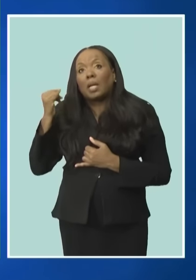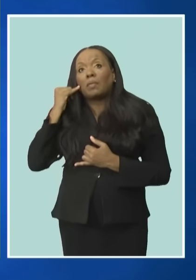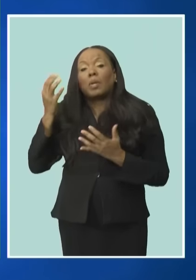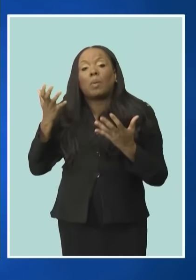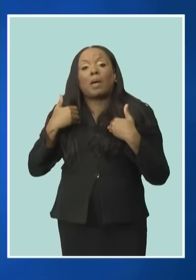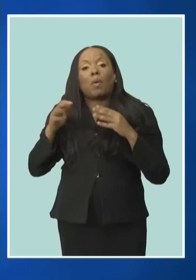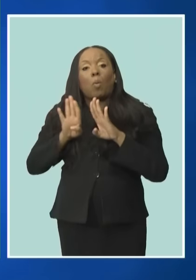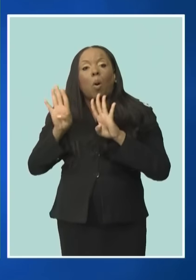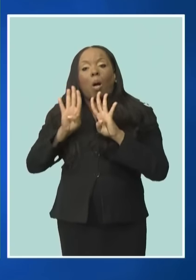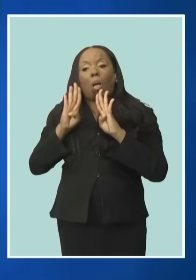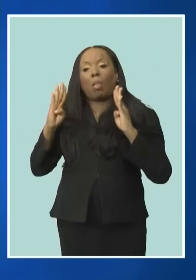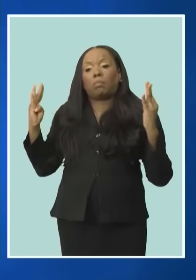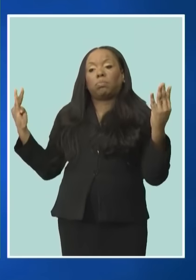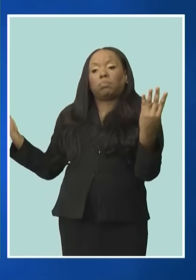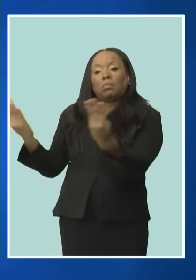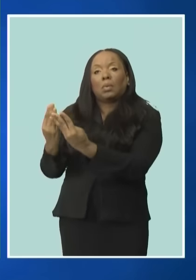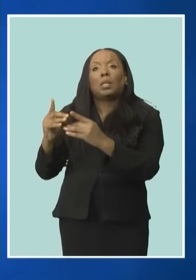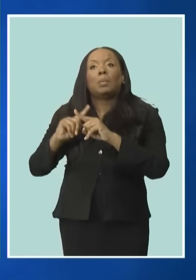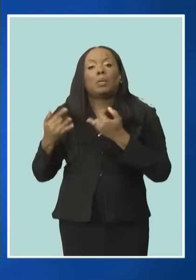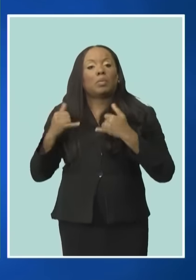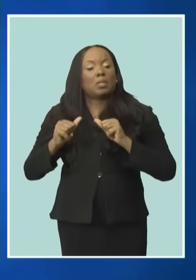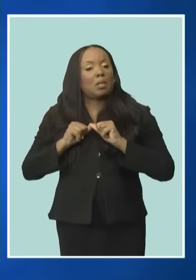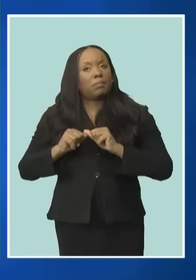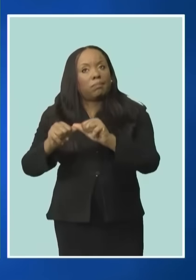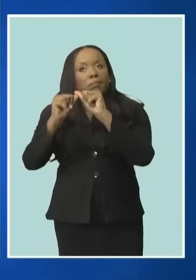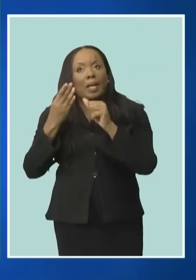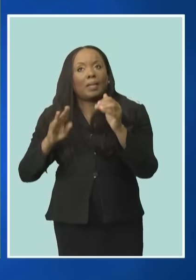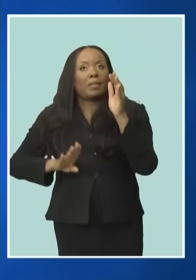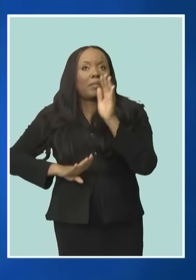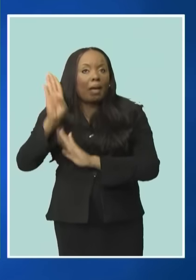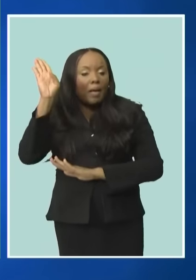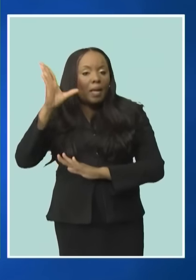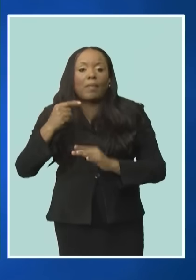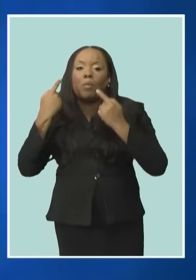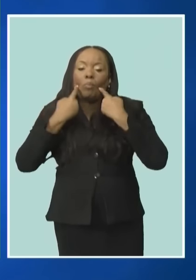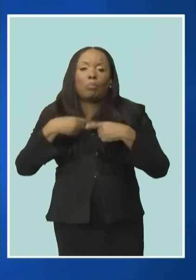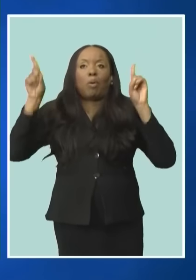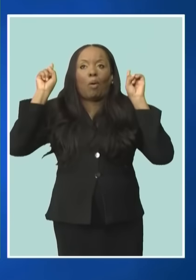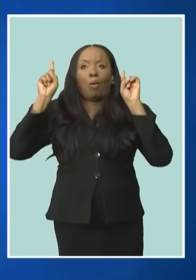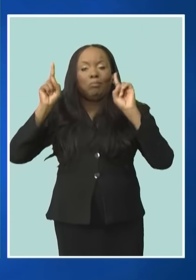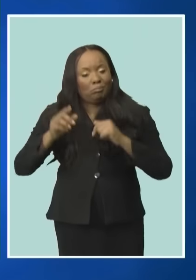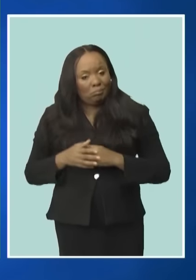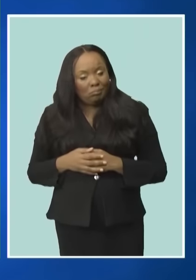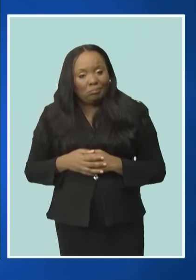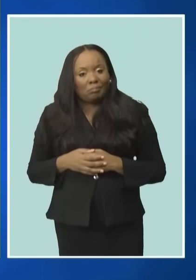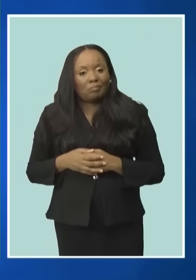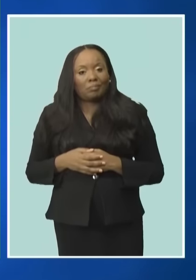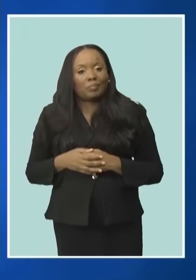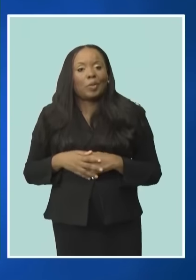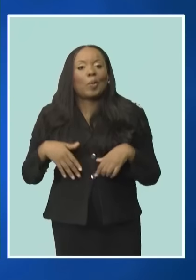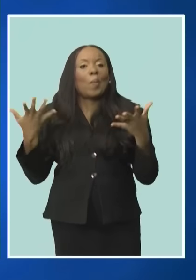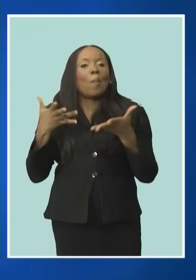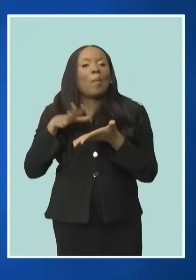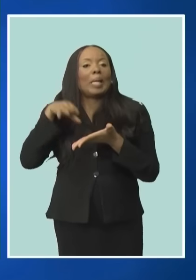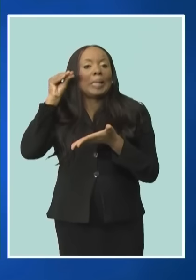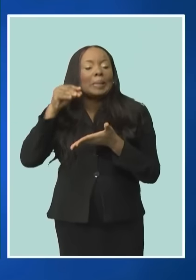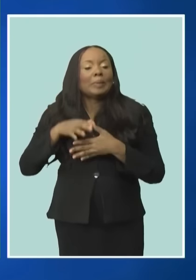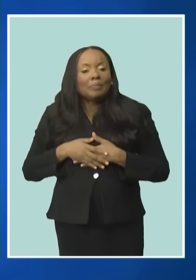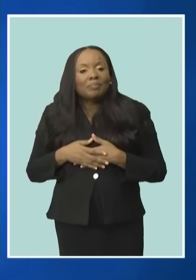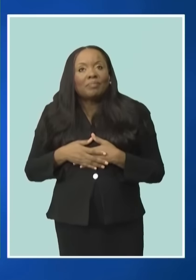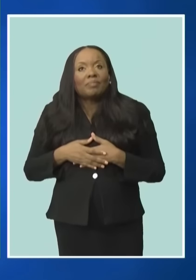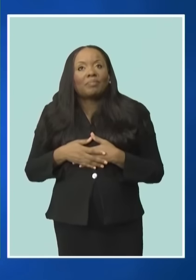and survive and thrive and conquer. So what are the lessons that we learn?